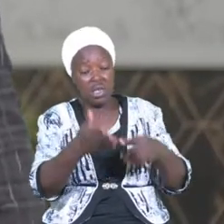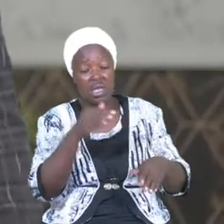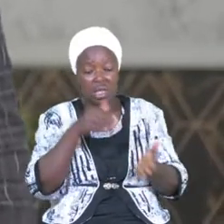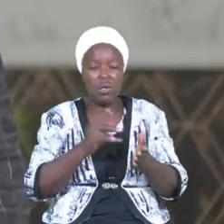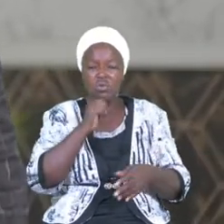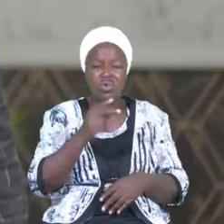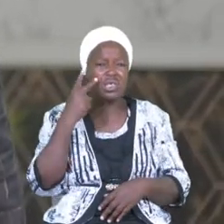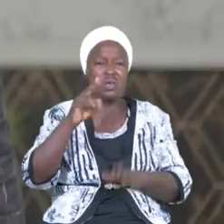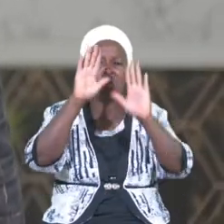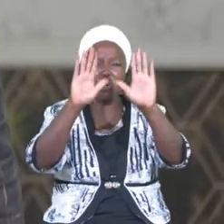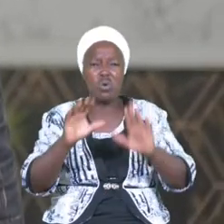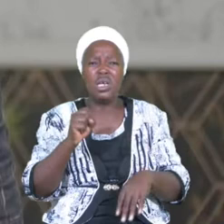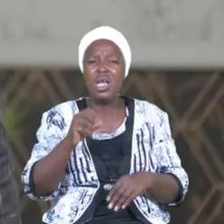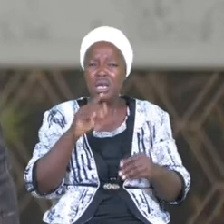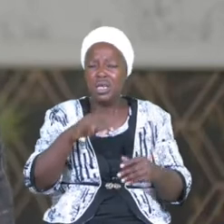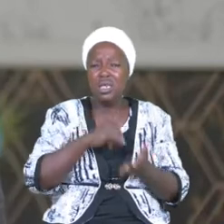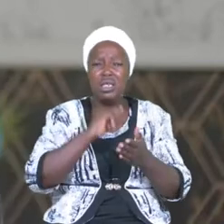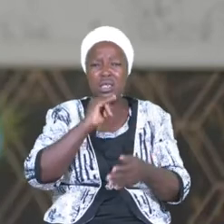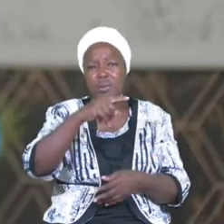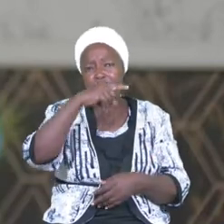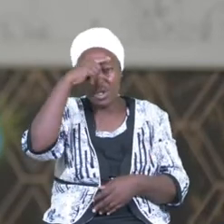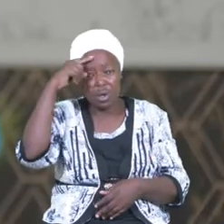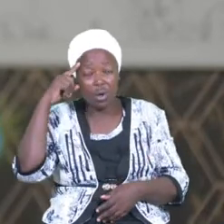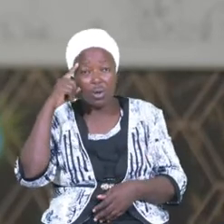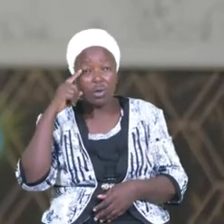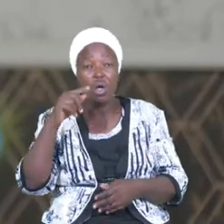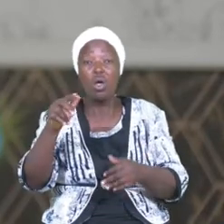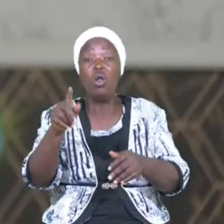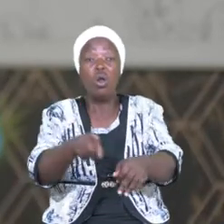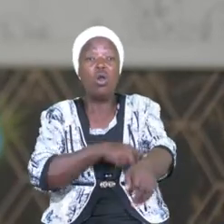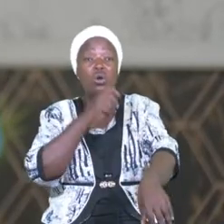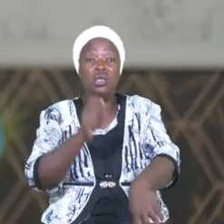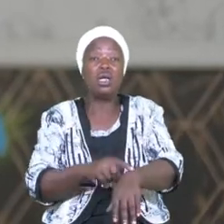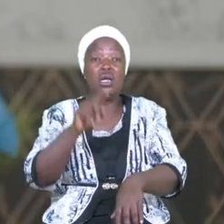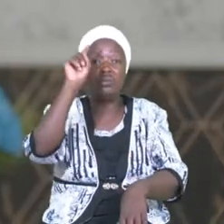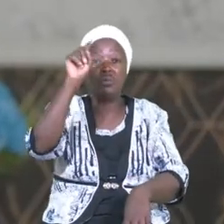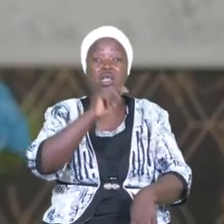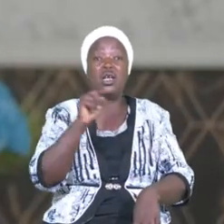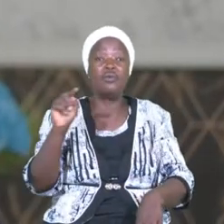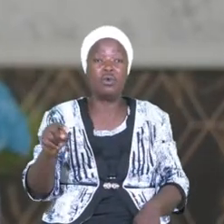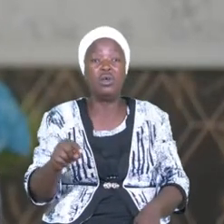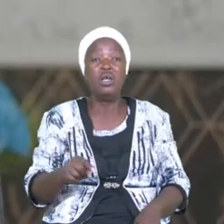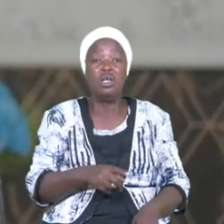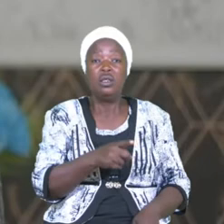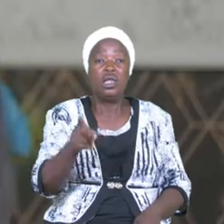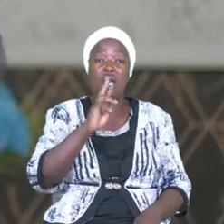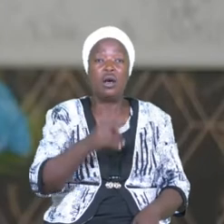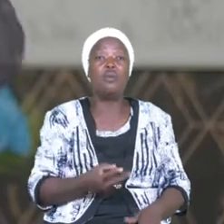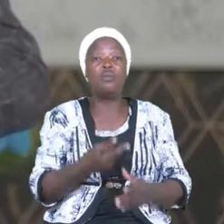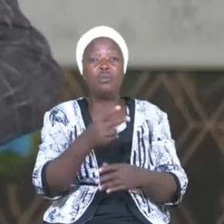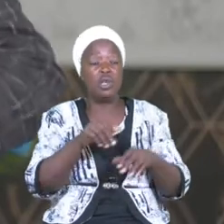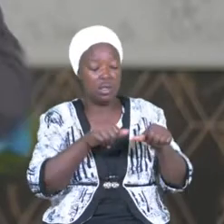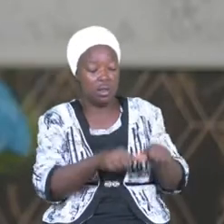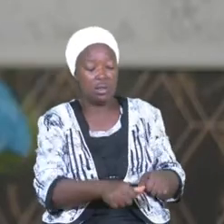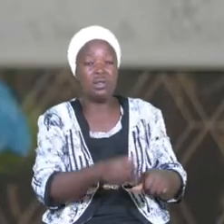wonders. It's because long time, therefore, they are both there,